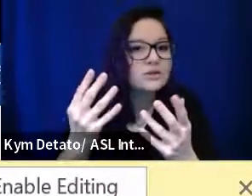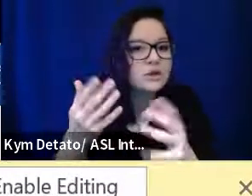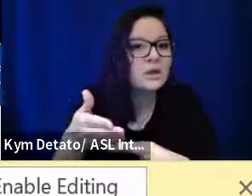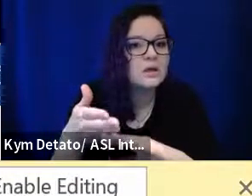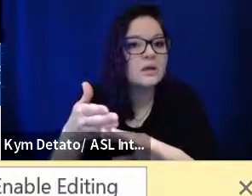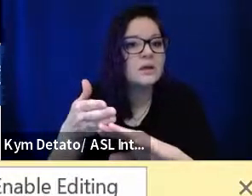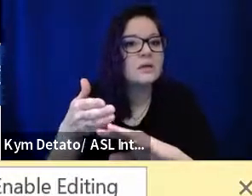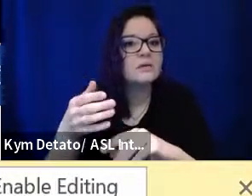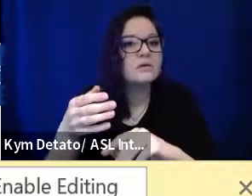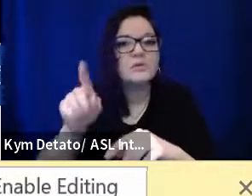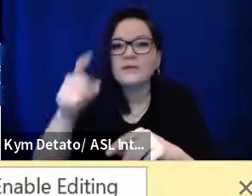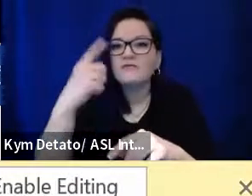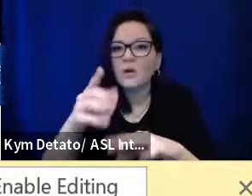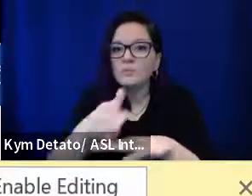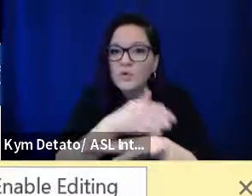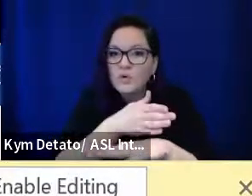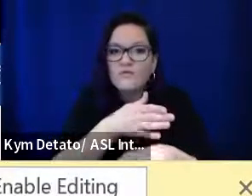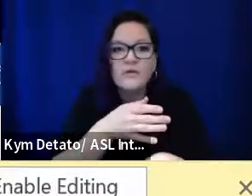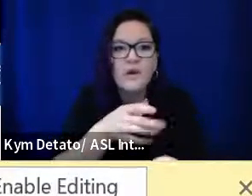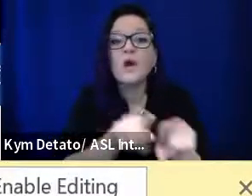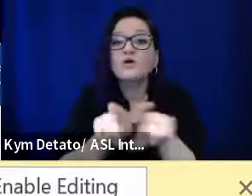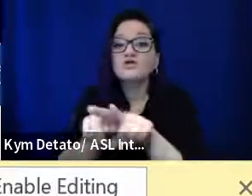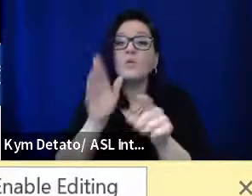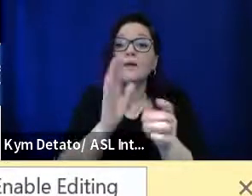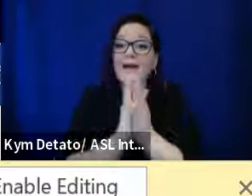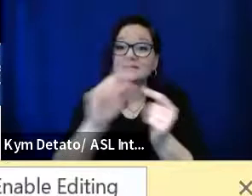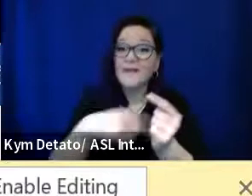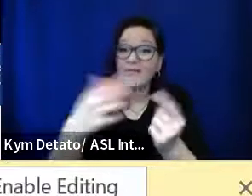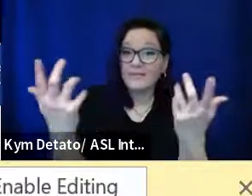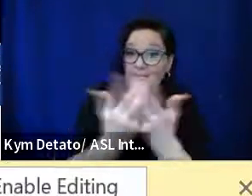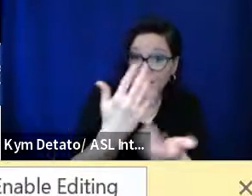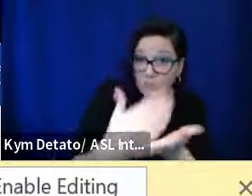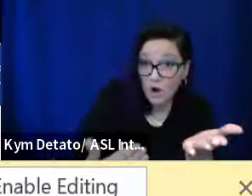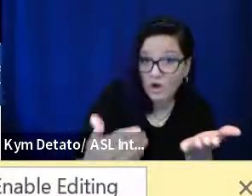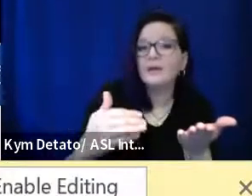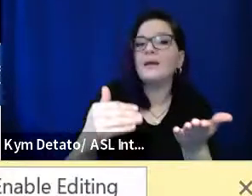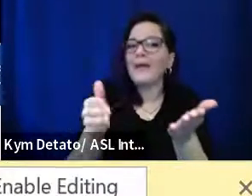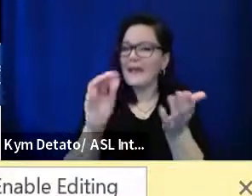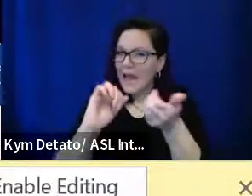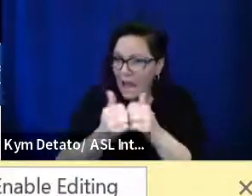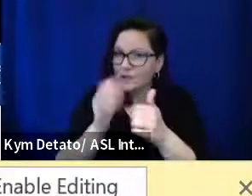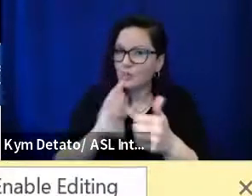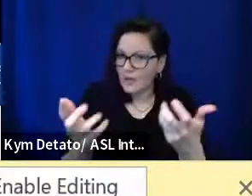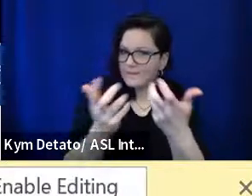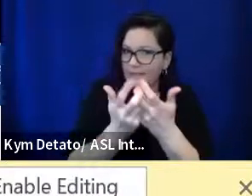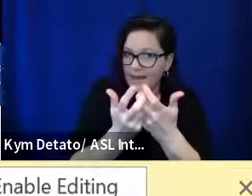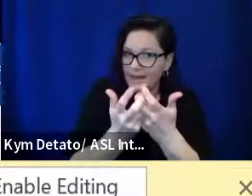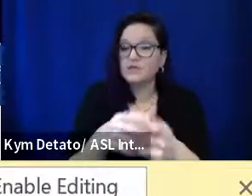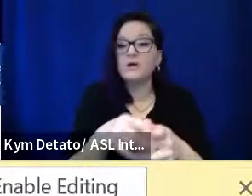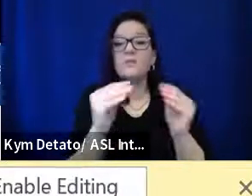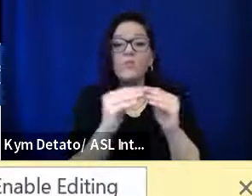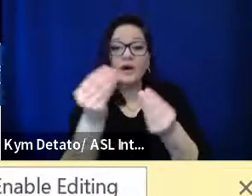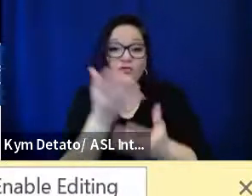Us asking you about the match and how you are going to meet that. And some information if you're securing a loan.